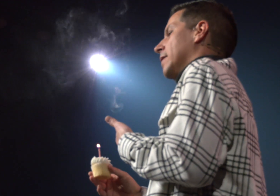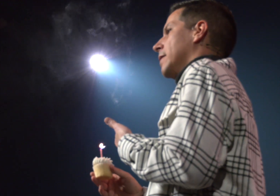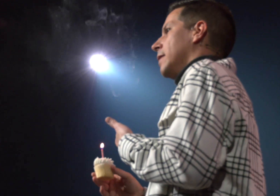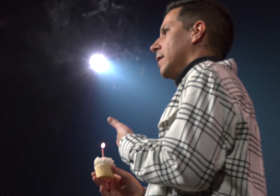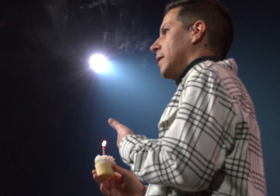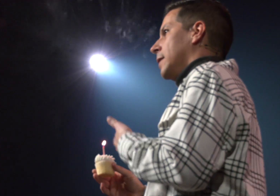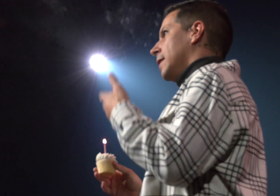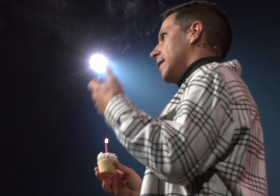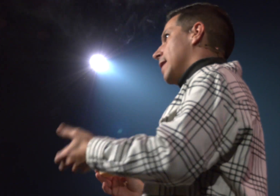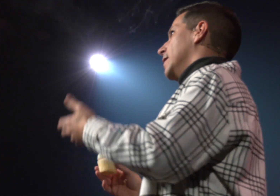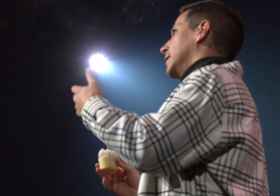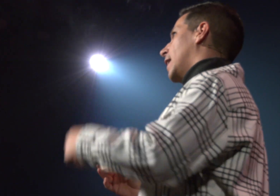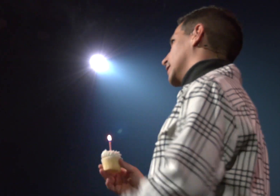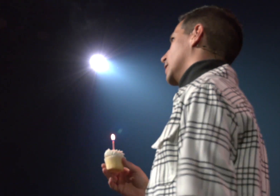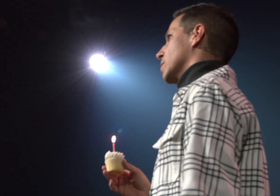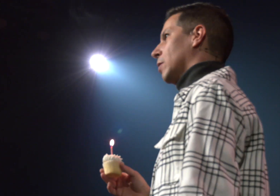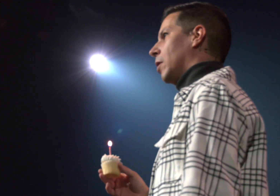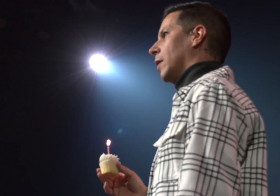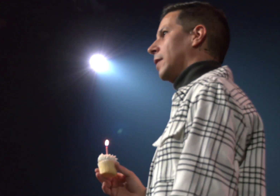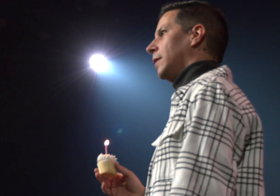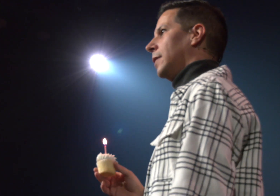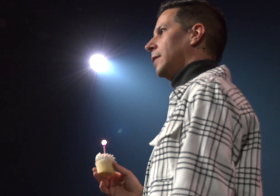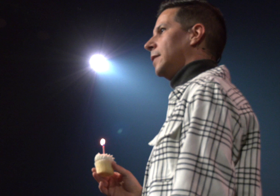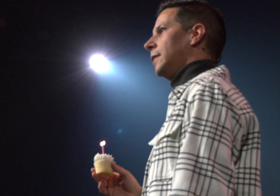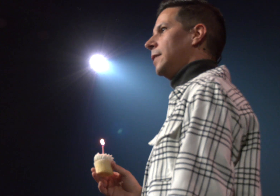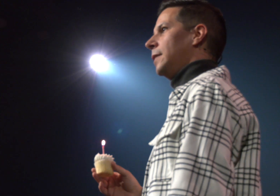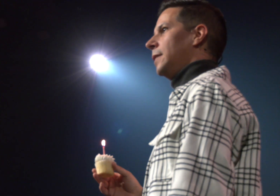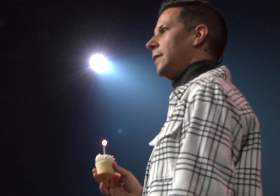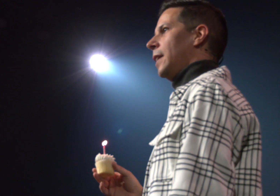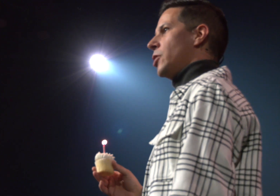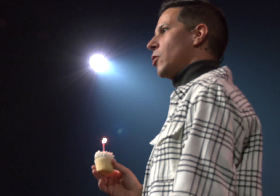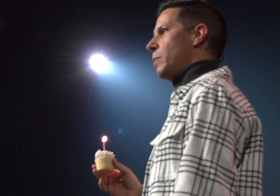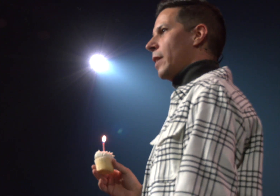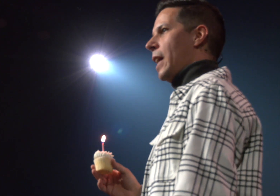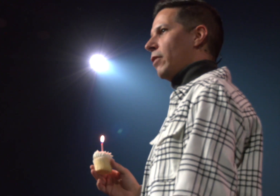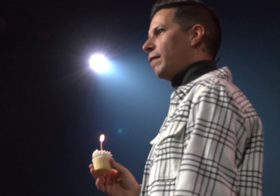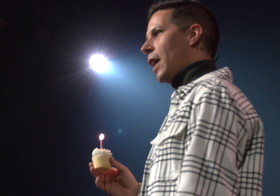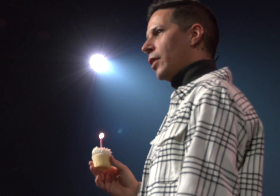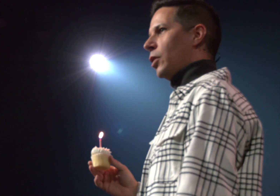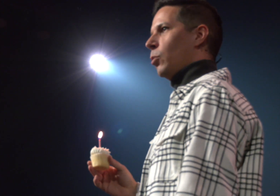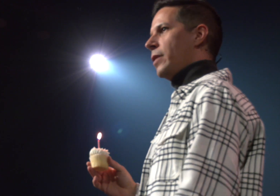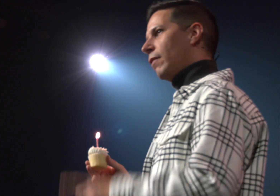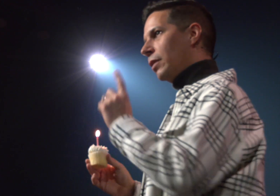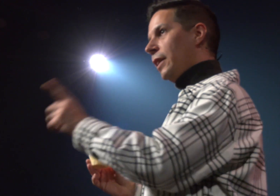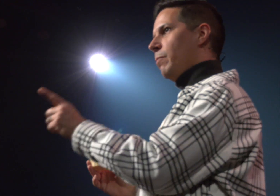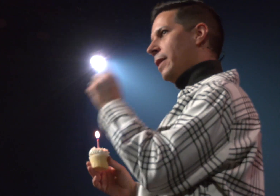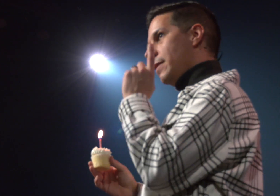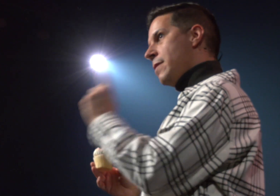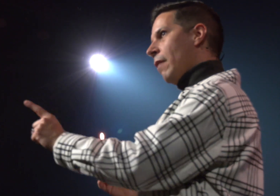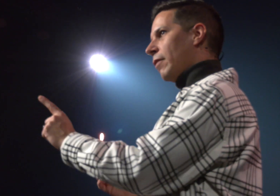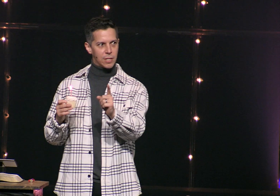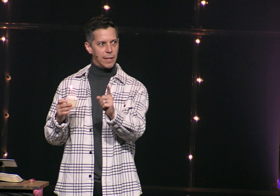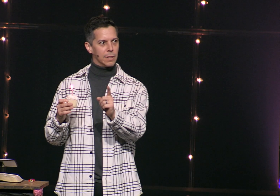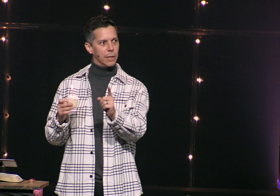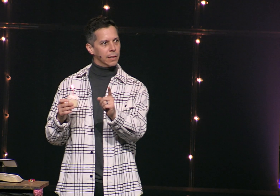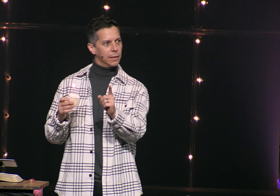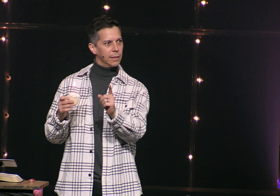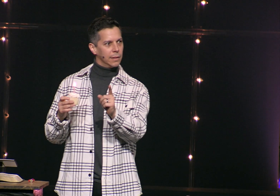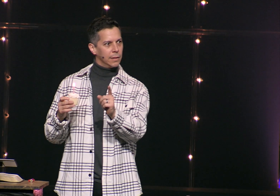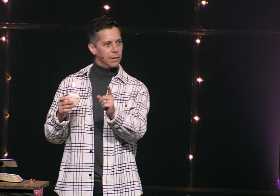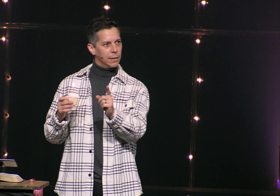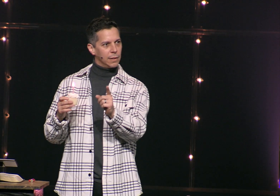me. And then God comes along and shows me that I have a Father who will never leave me and never forsake